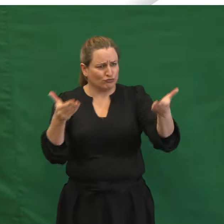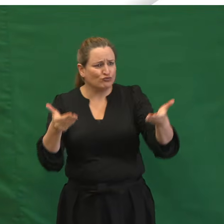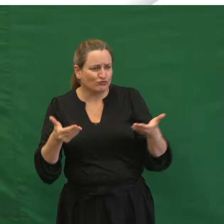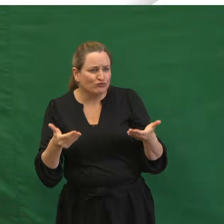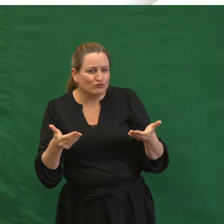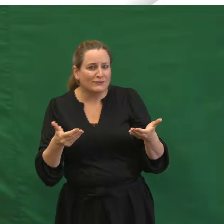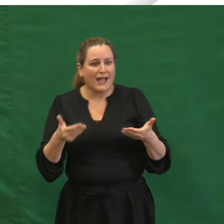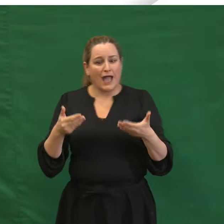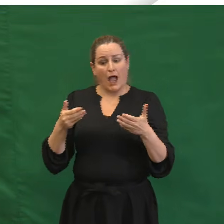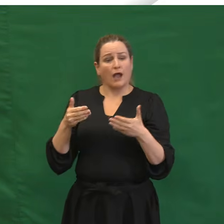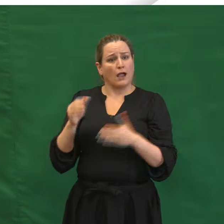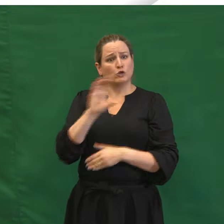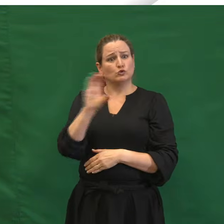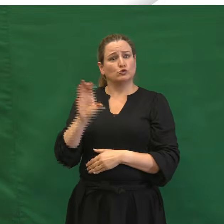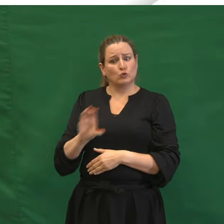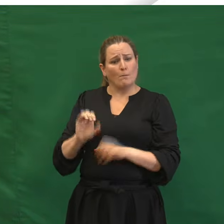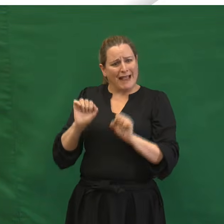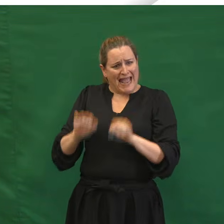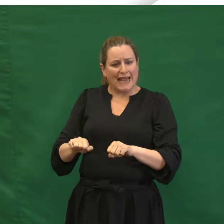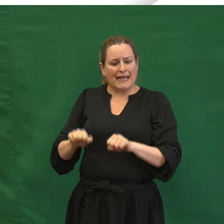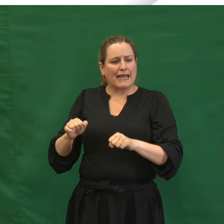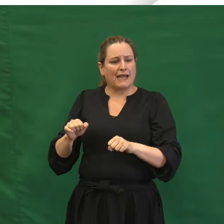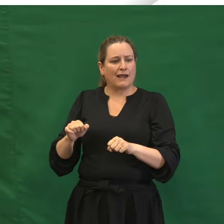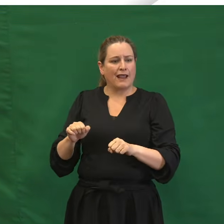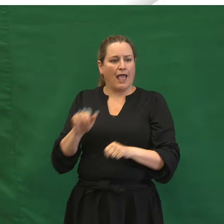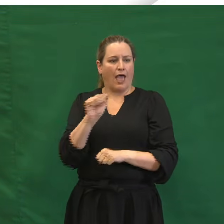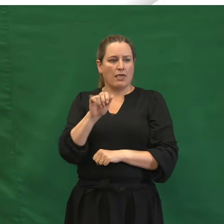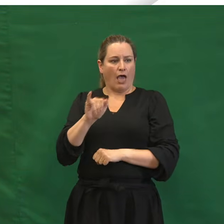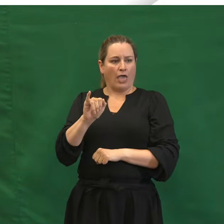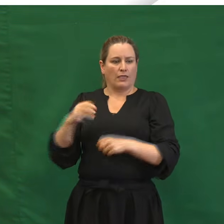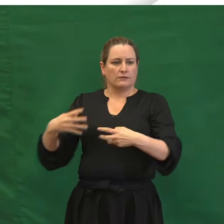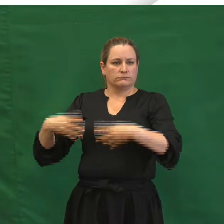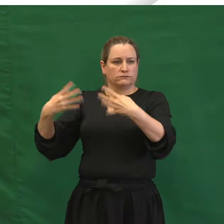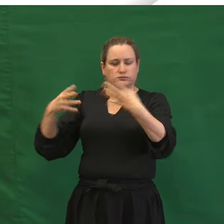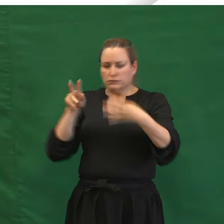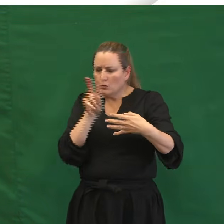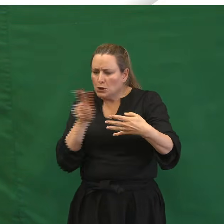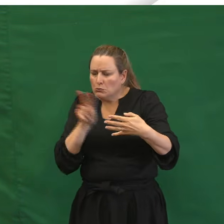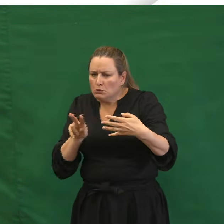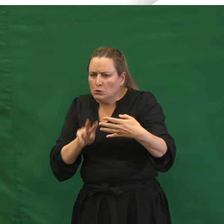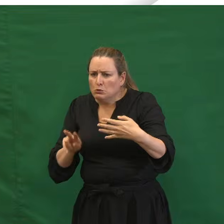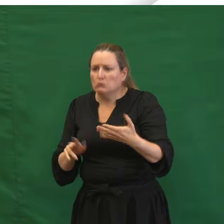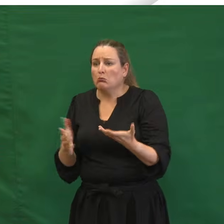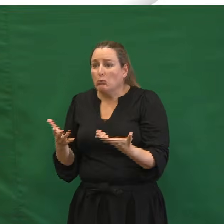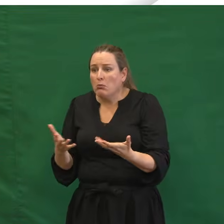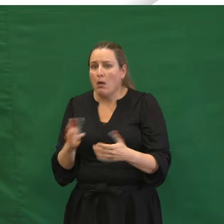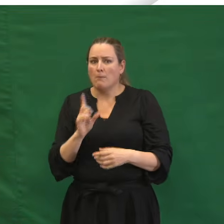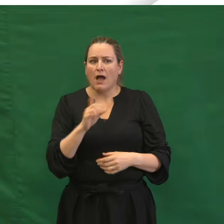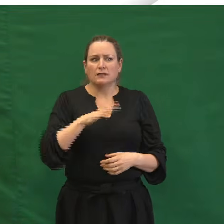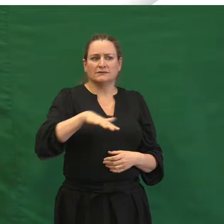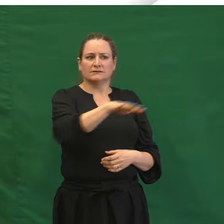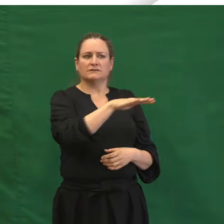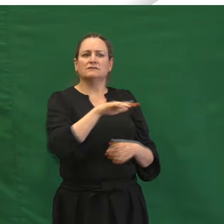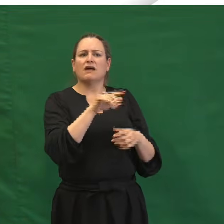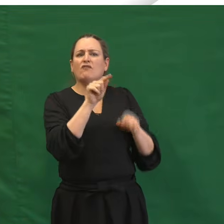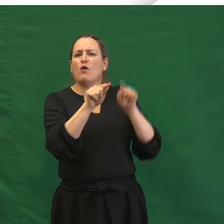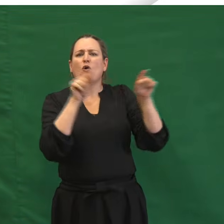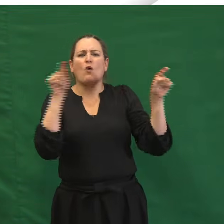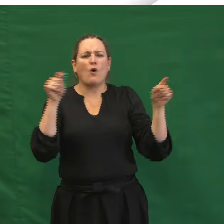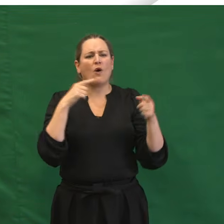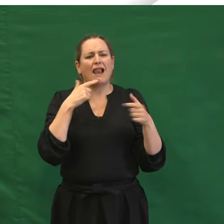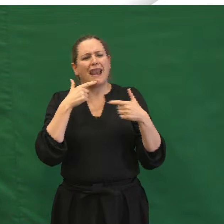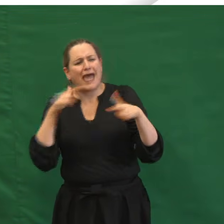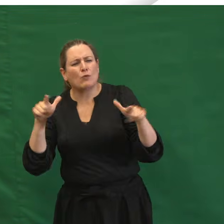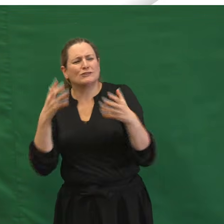captions on Zoom, that you can have that same type of interaction and accessibility options available for various other types of